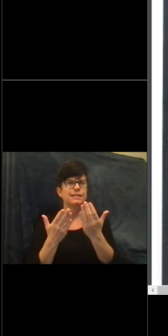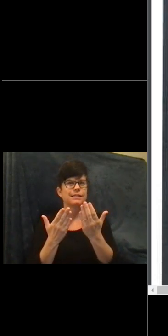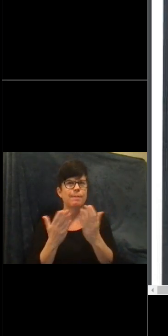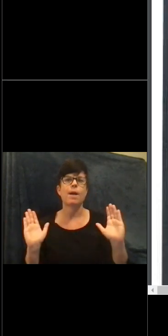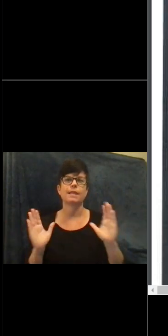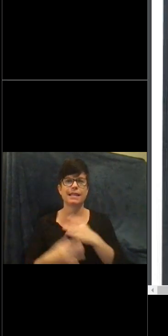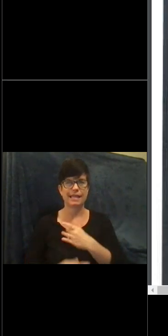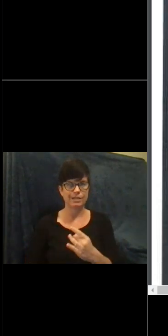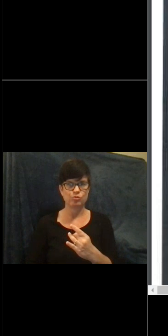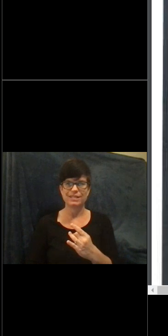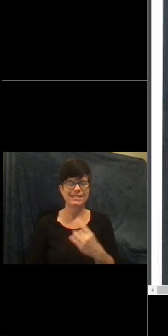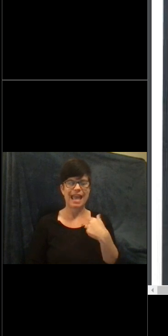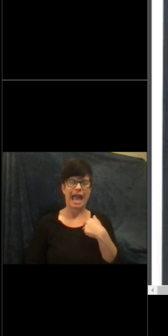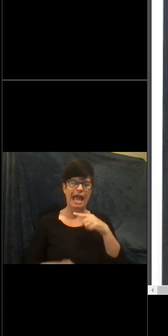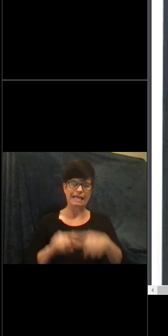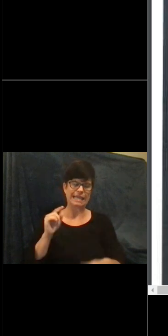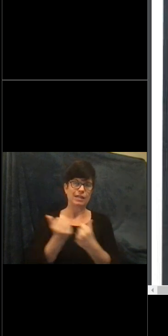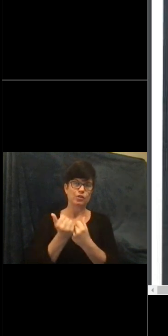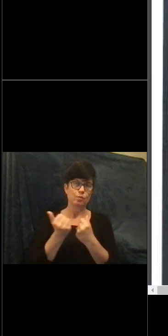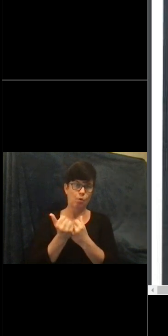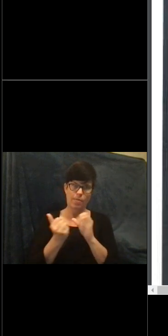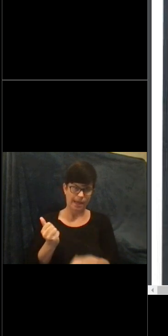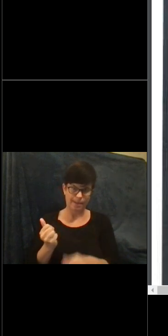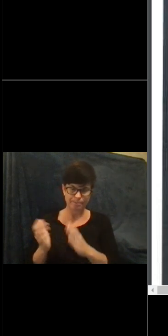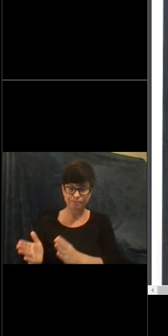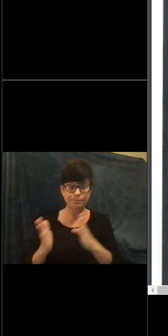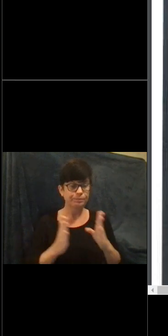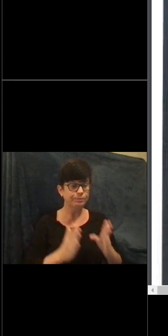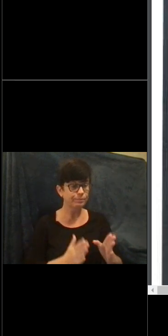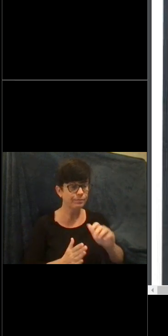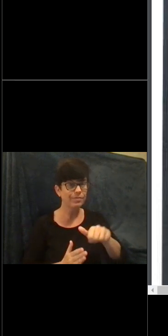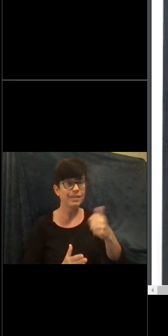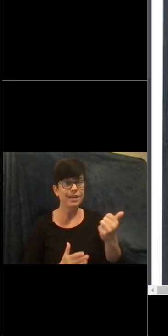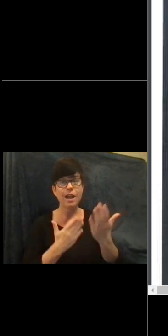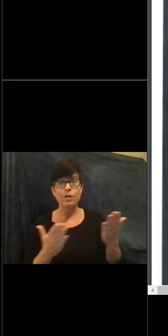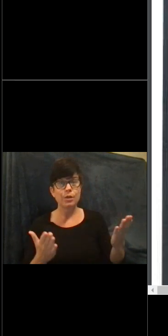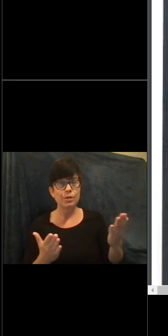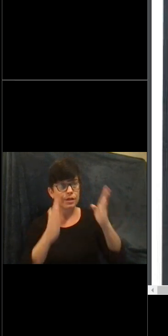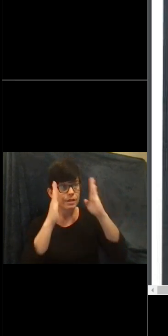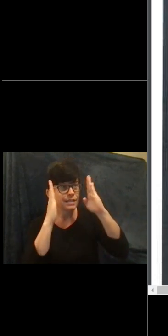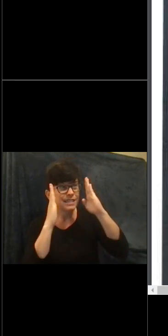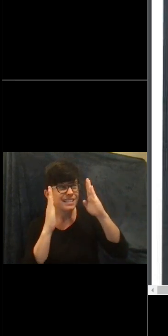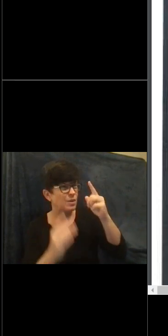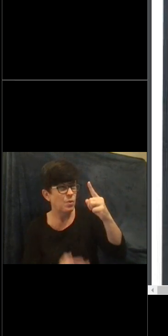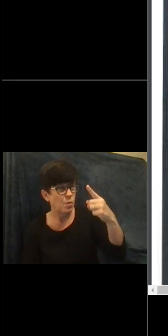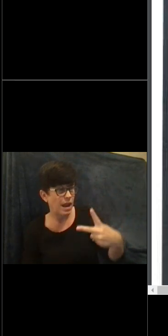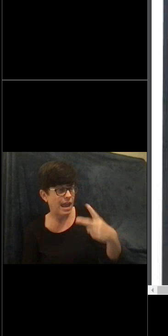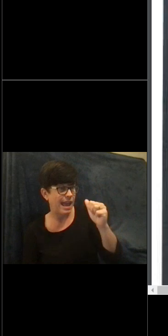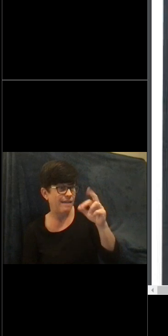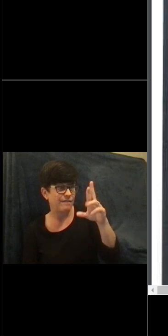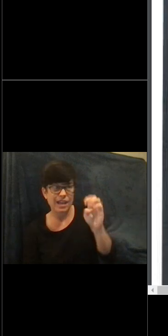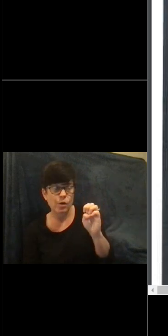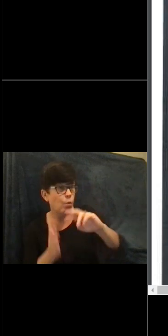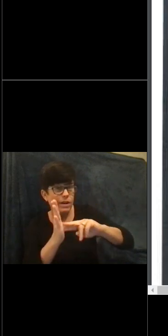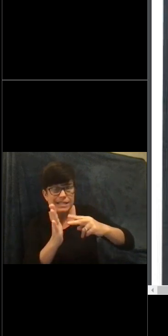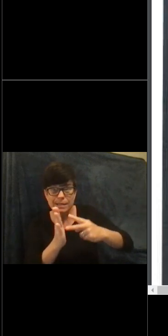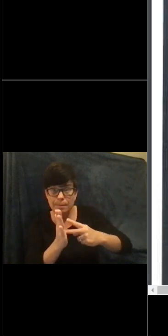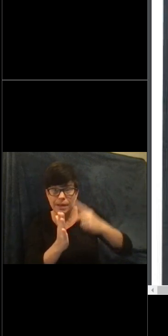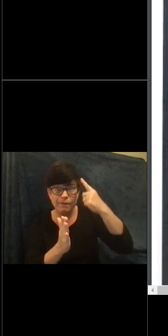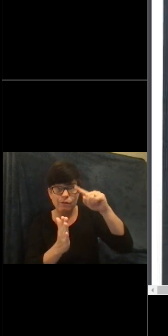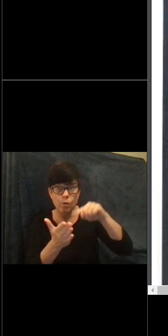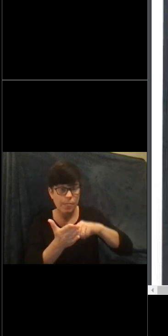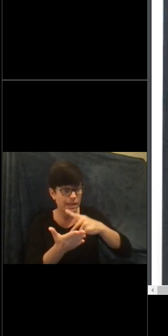want to bring to attention is that what does this half acre mean for this project, for the